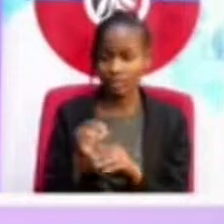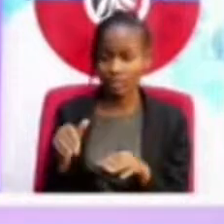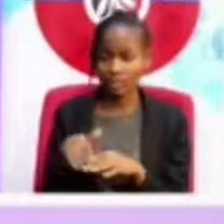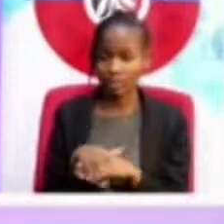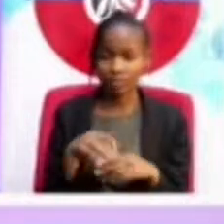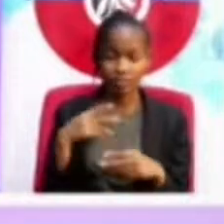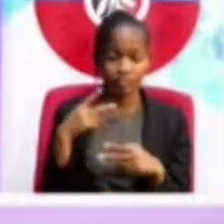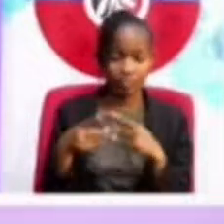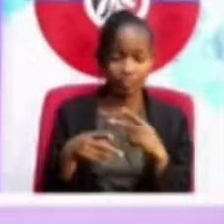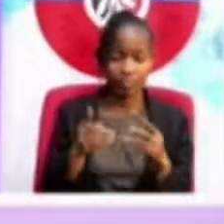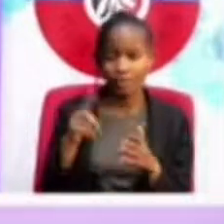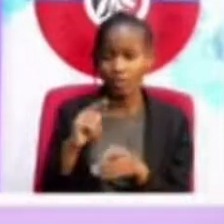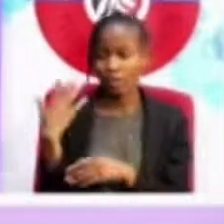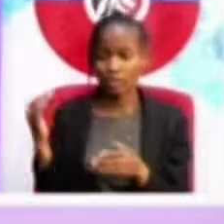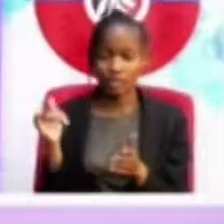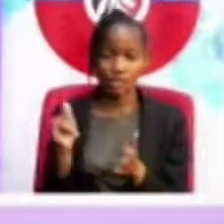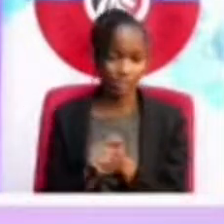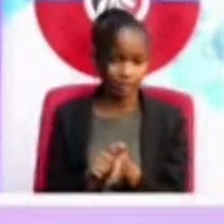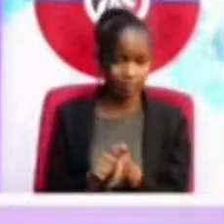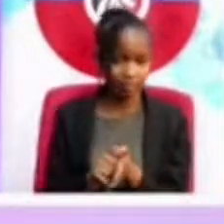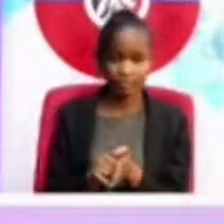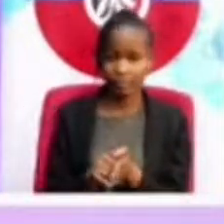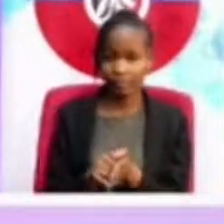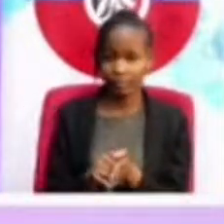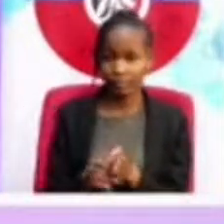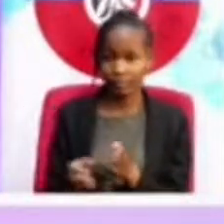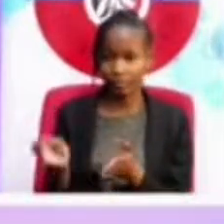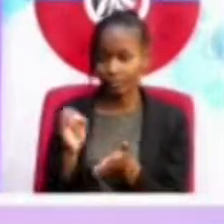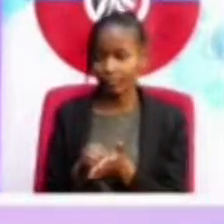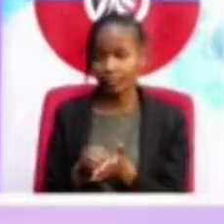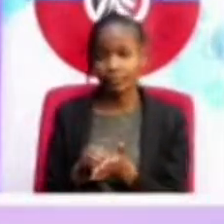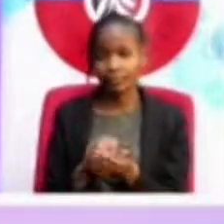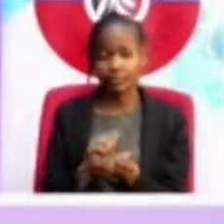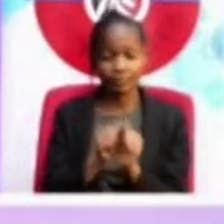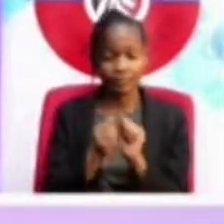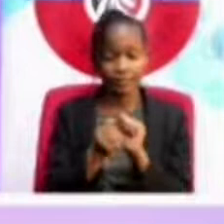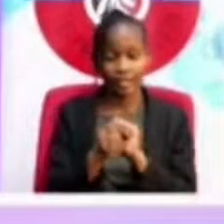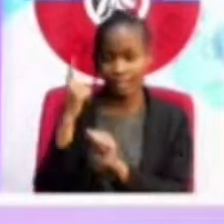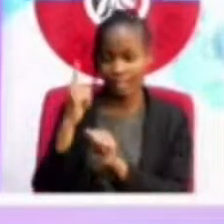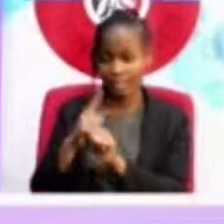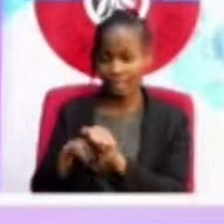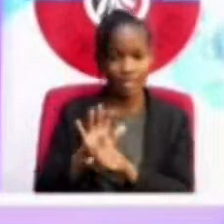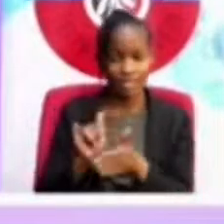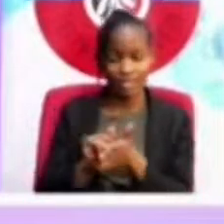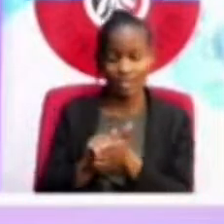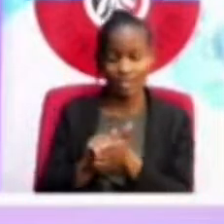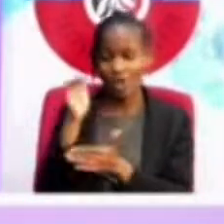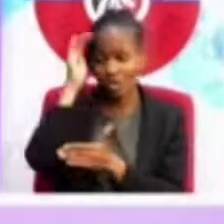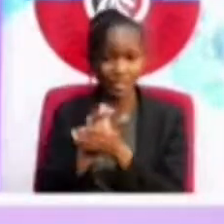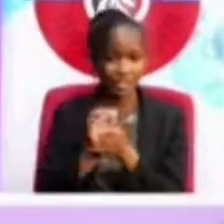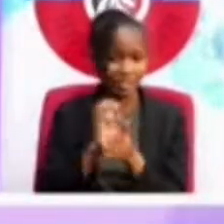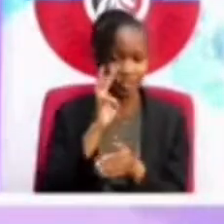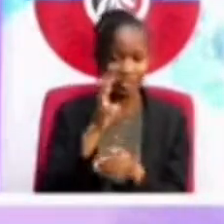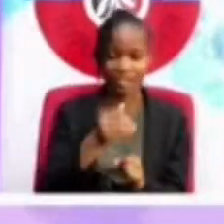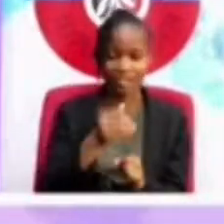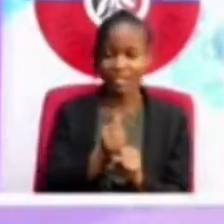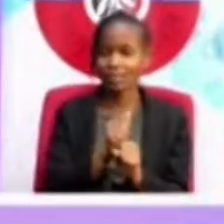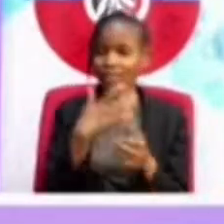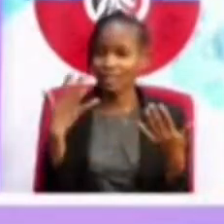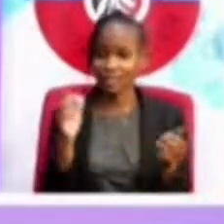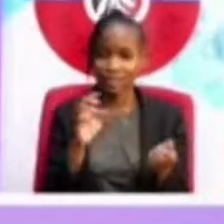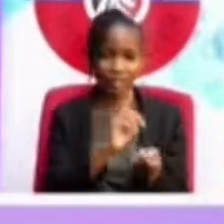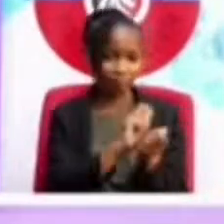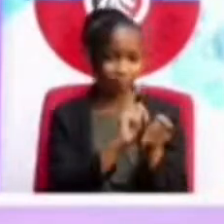one thing that was a game changer for you during COVID-19 that you believe will make things very different in the medium and long